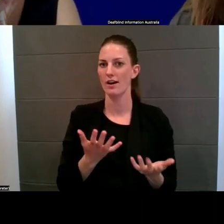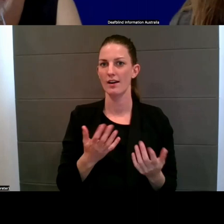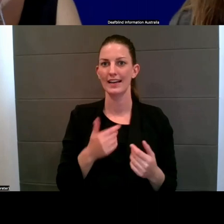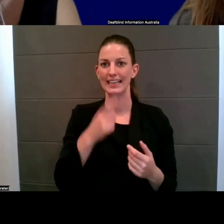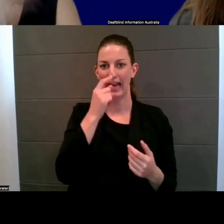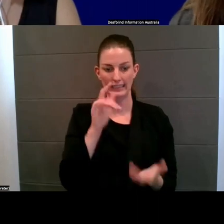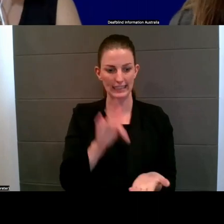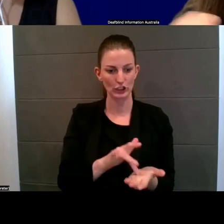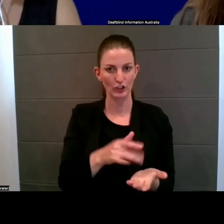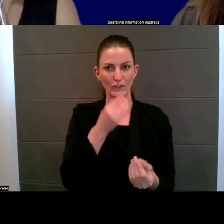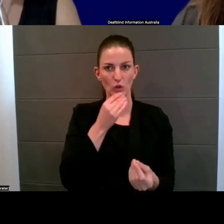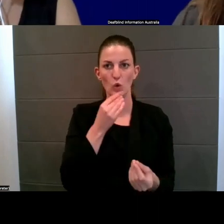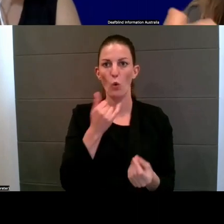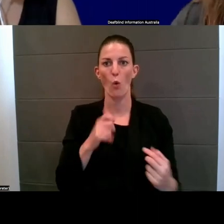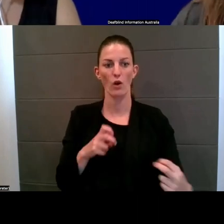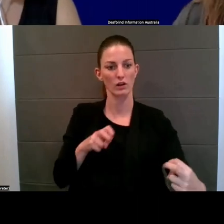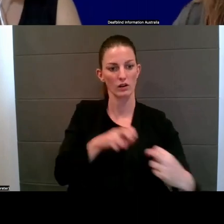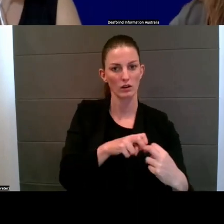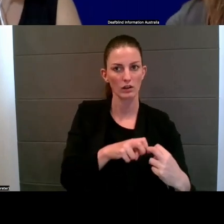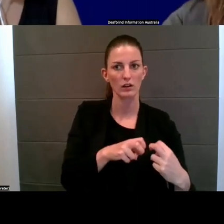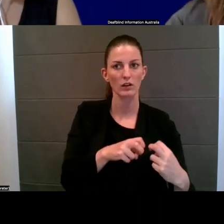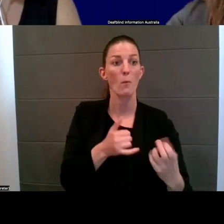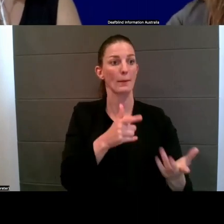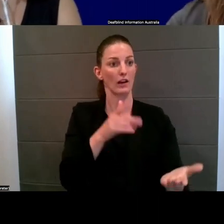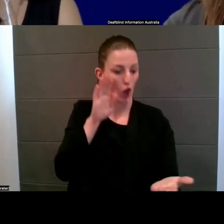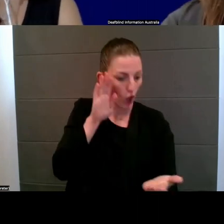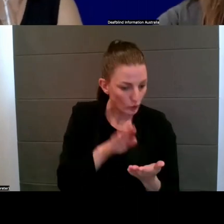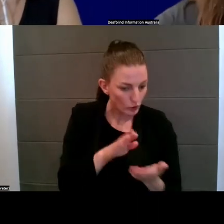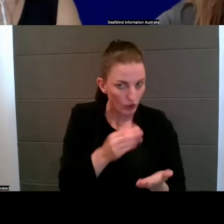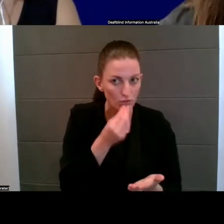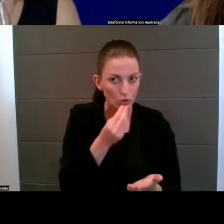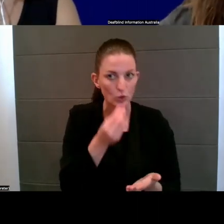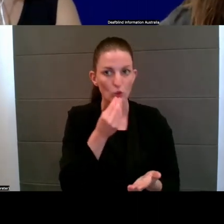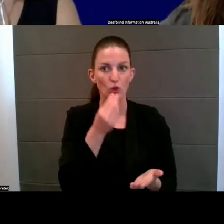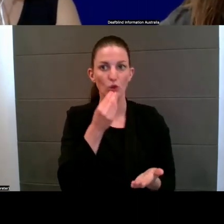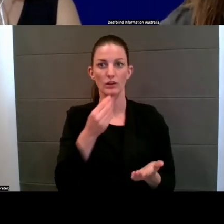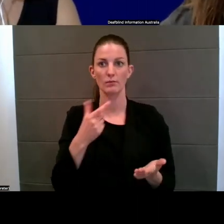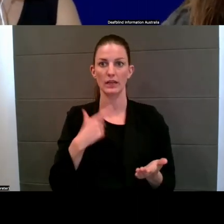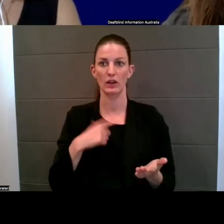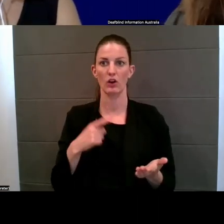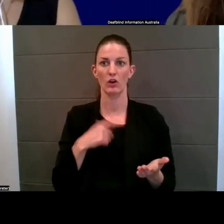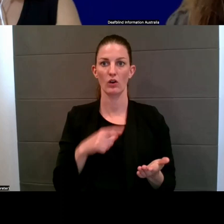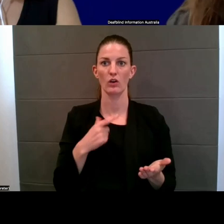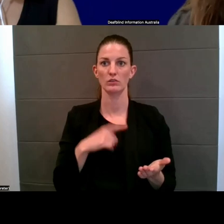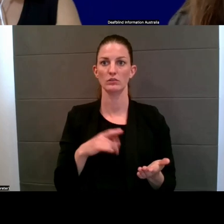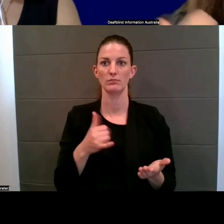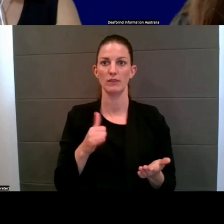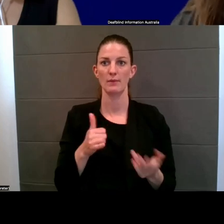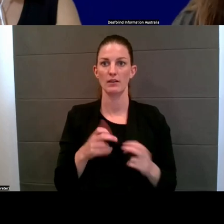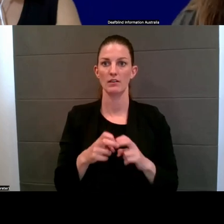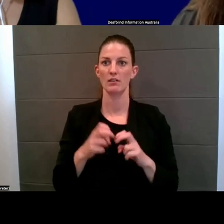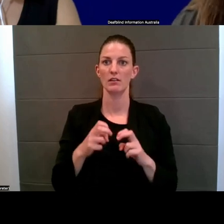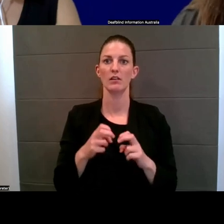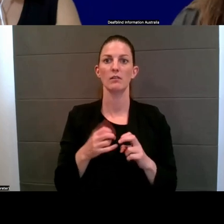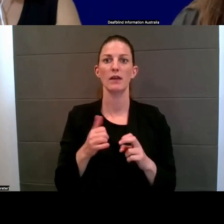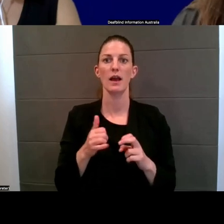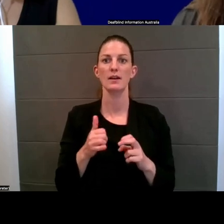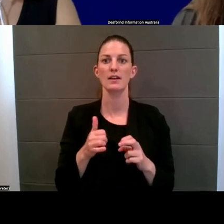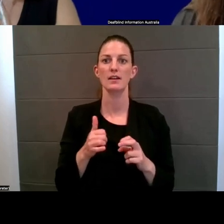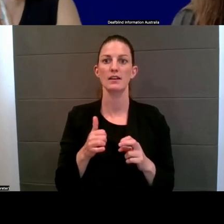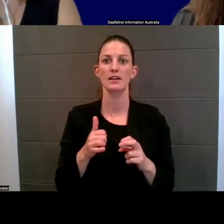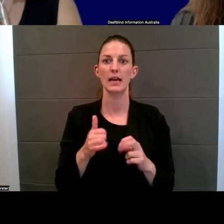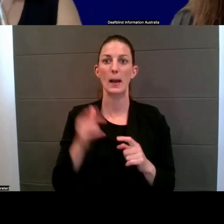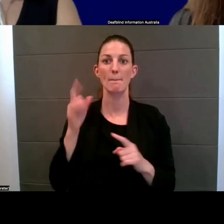closer proximity because they can't see it if they're across the other side of the dining table, that maybe they need to be really in